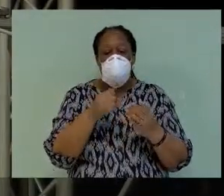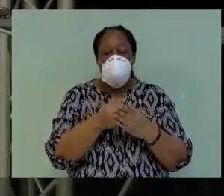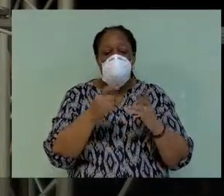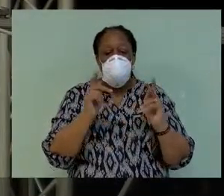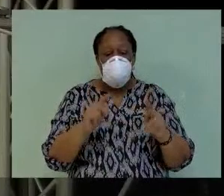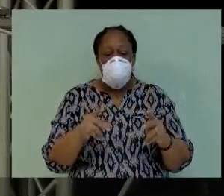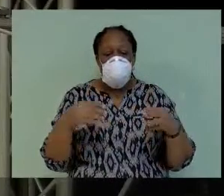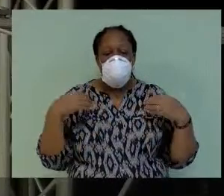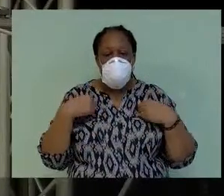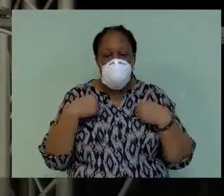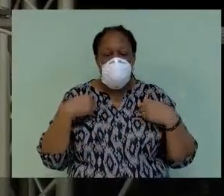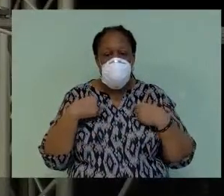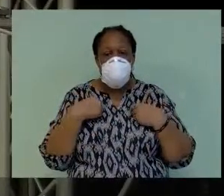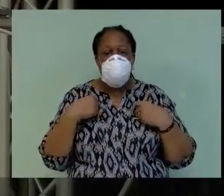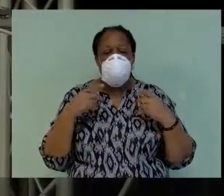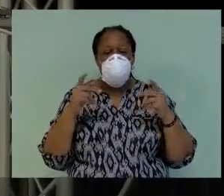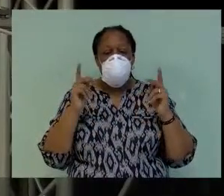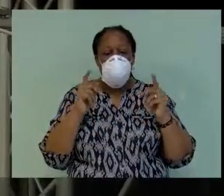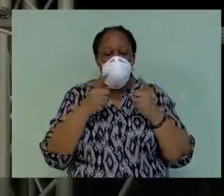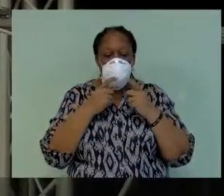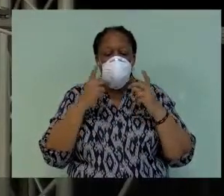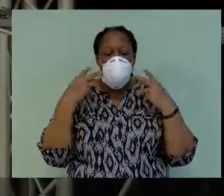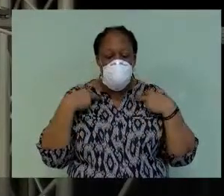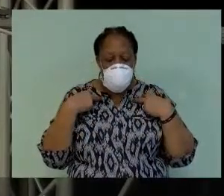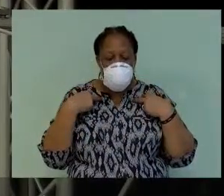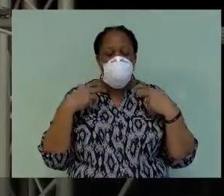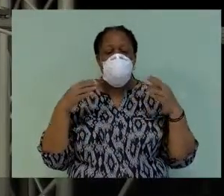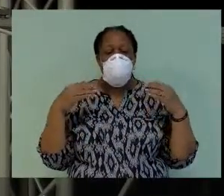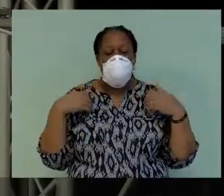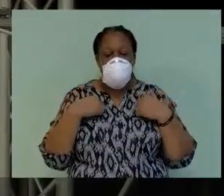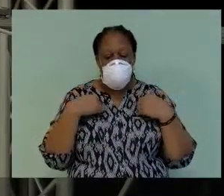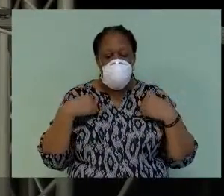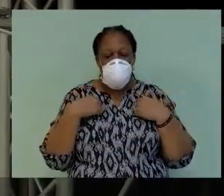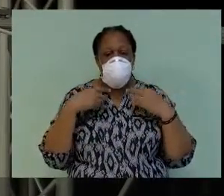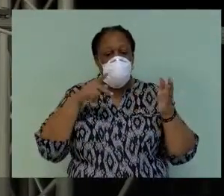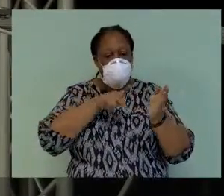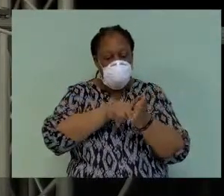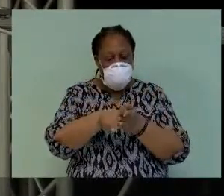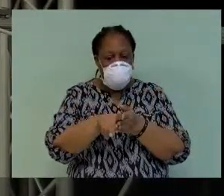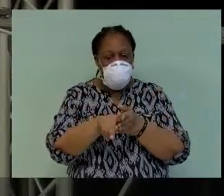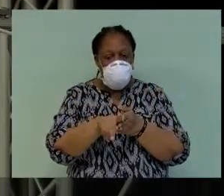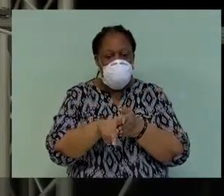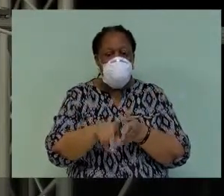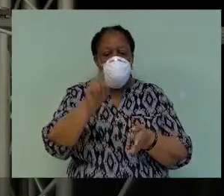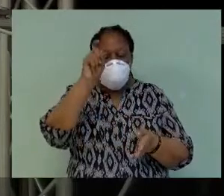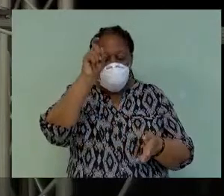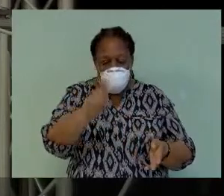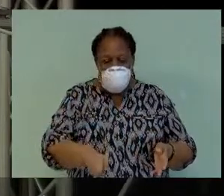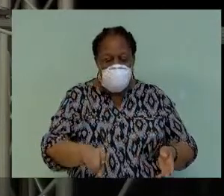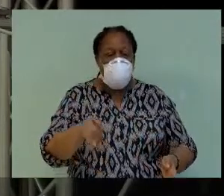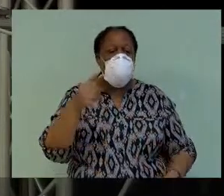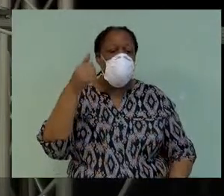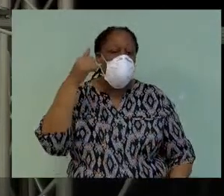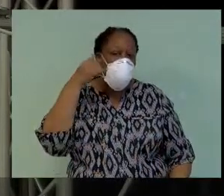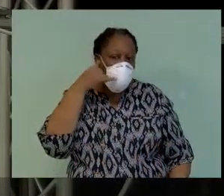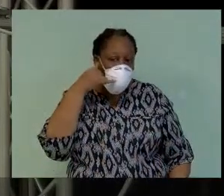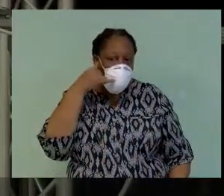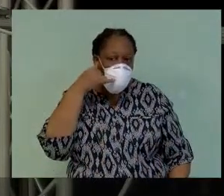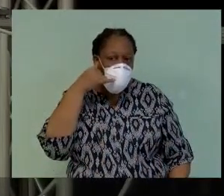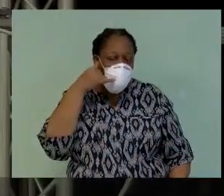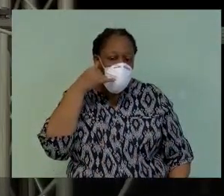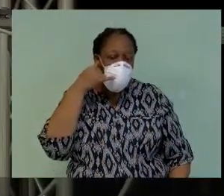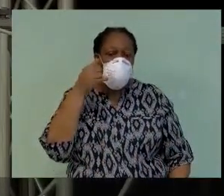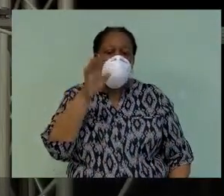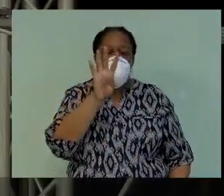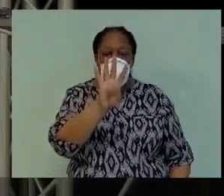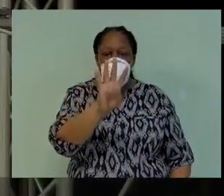farmers and traders interested in the services of the abattoir must call the abattoir at